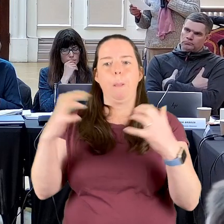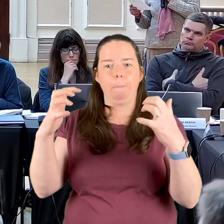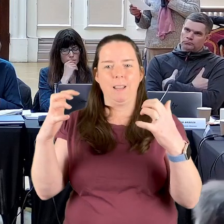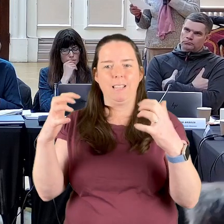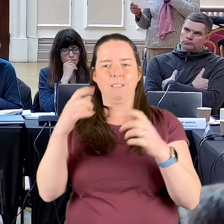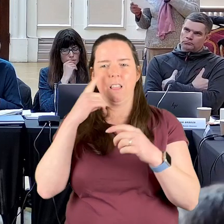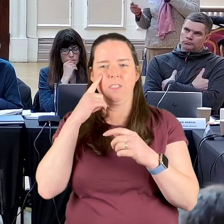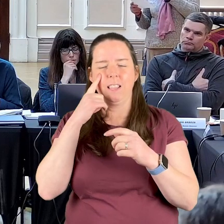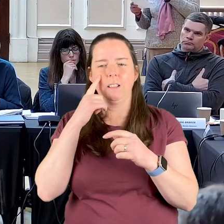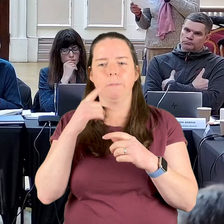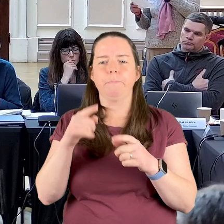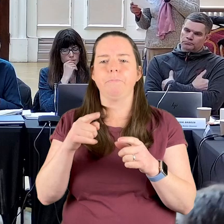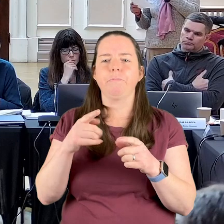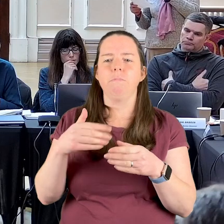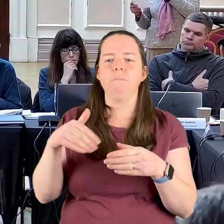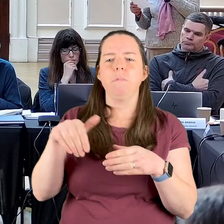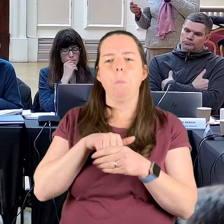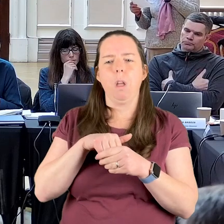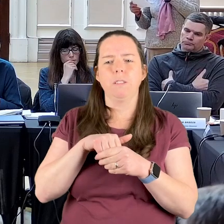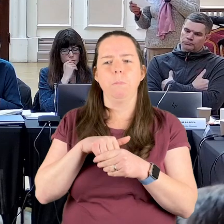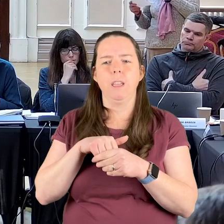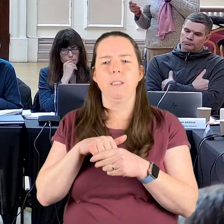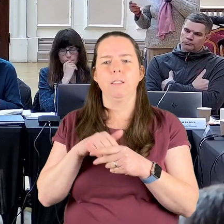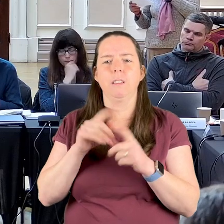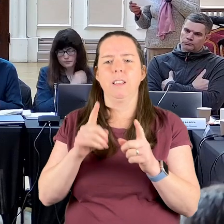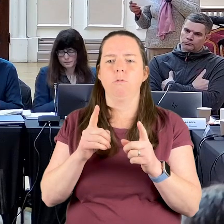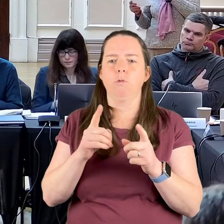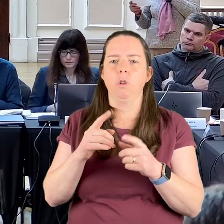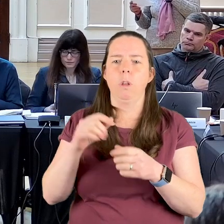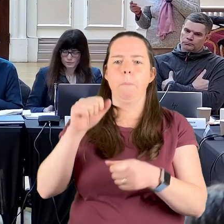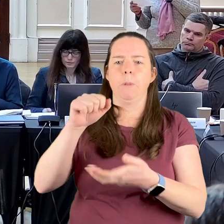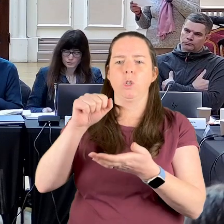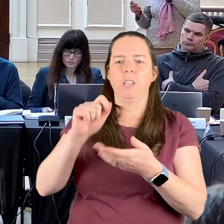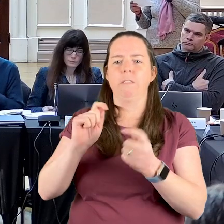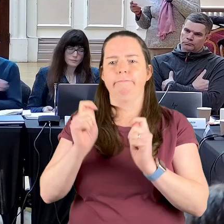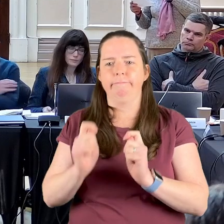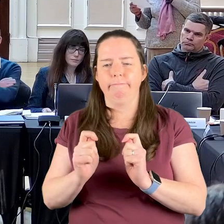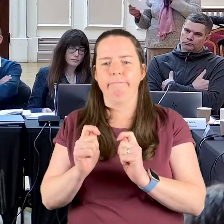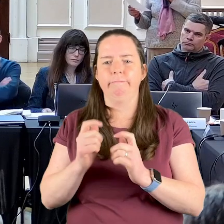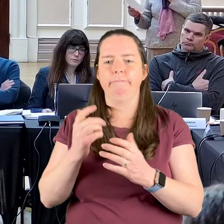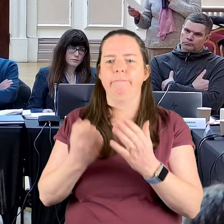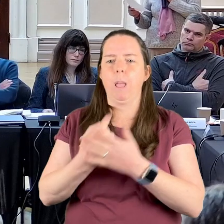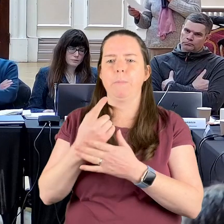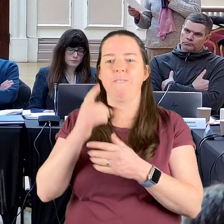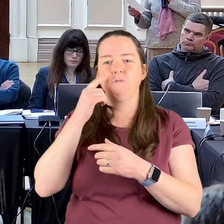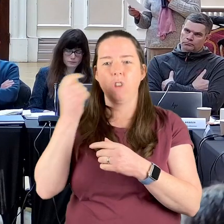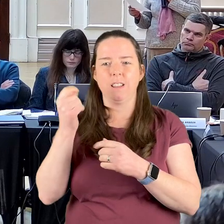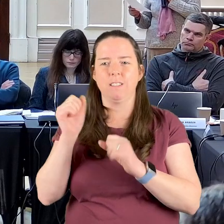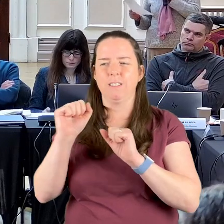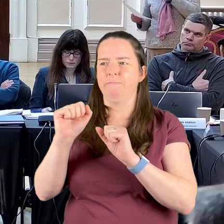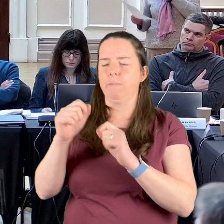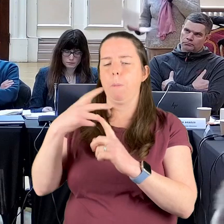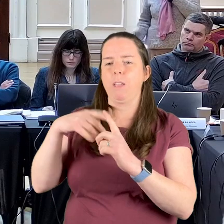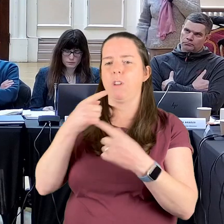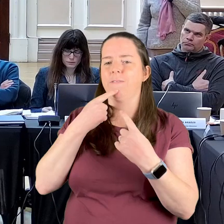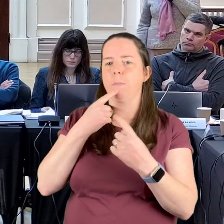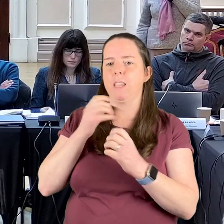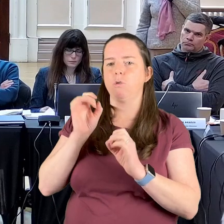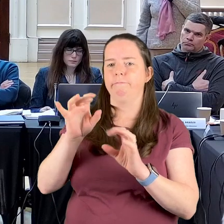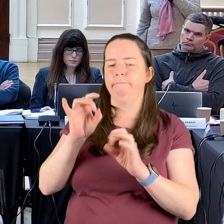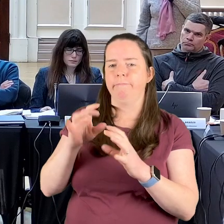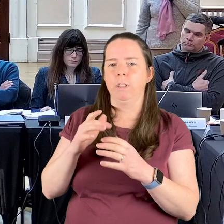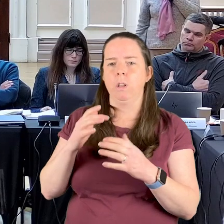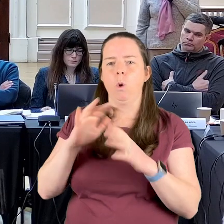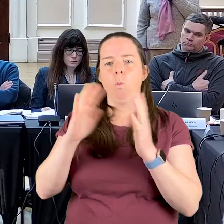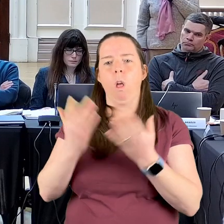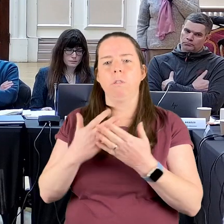Also, people assemblies, I think, and participatory budgeting, which happens in France. To give you a bit of background information,